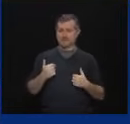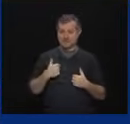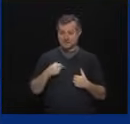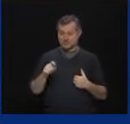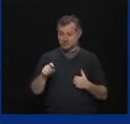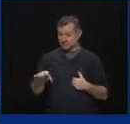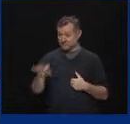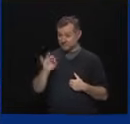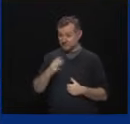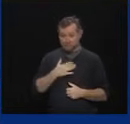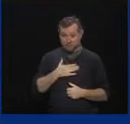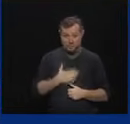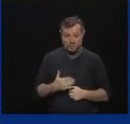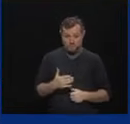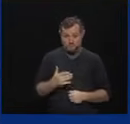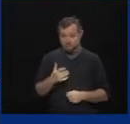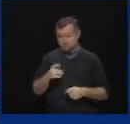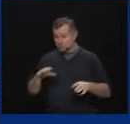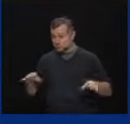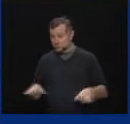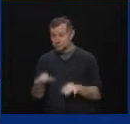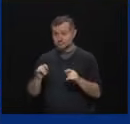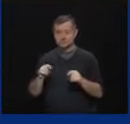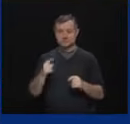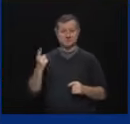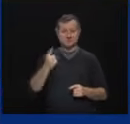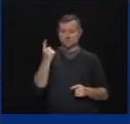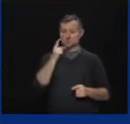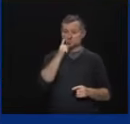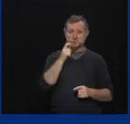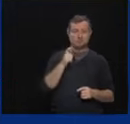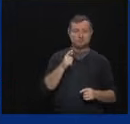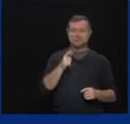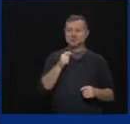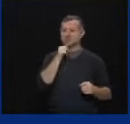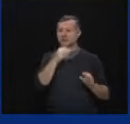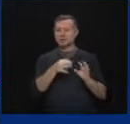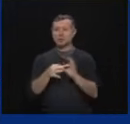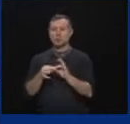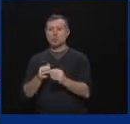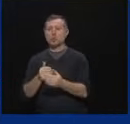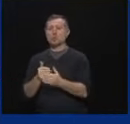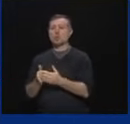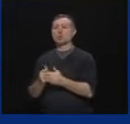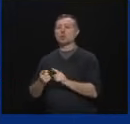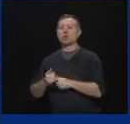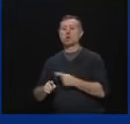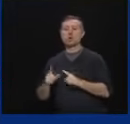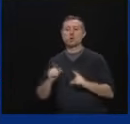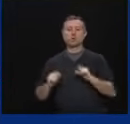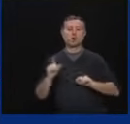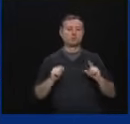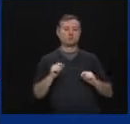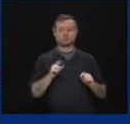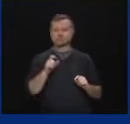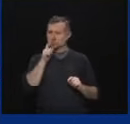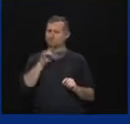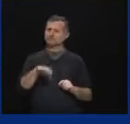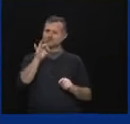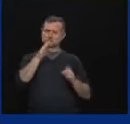who would have the objectivity that I'm looking for, and not being connected individuals. We were able to find the individual necessary to allow there to